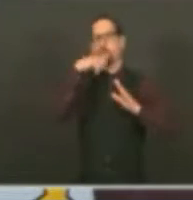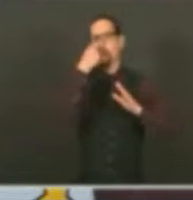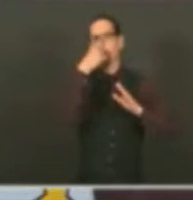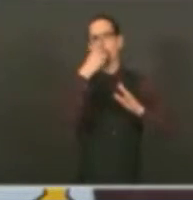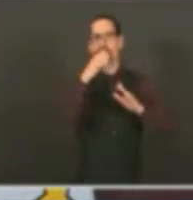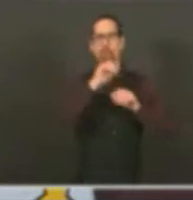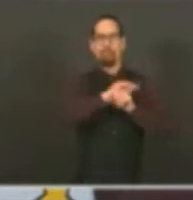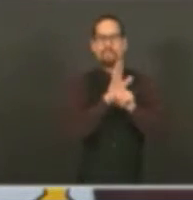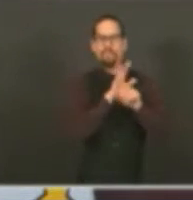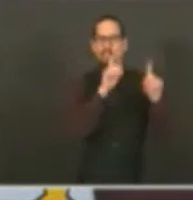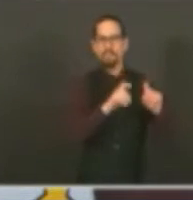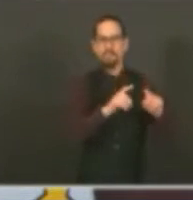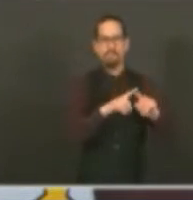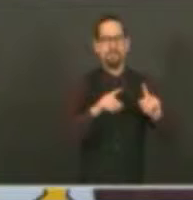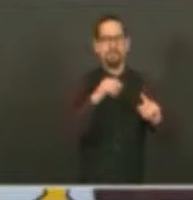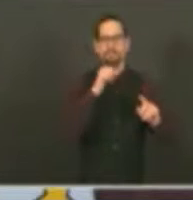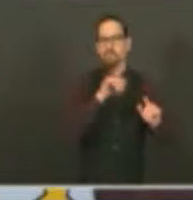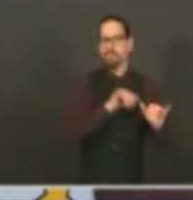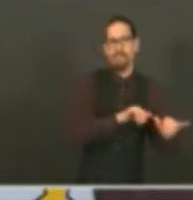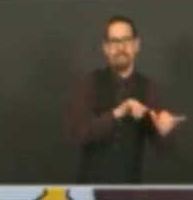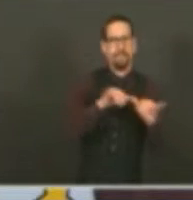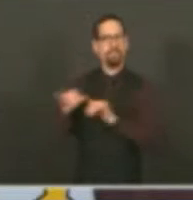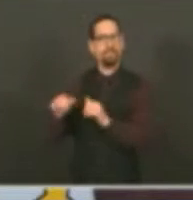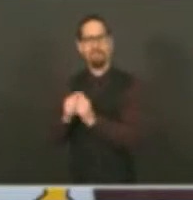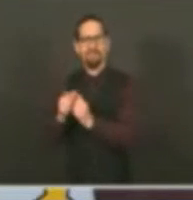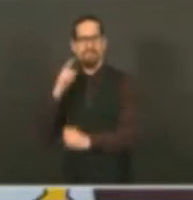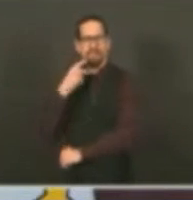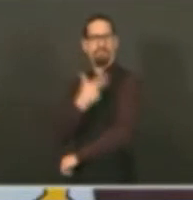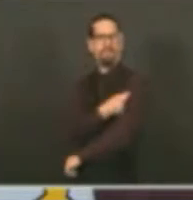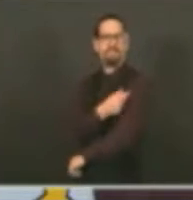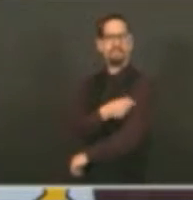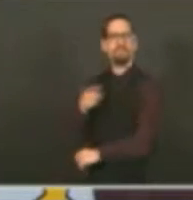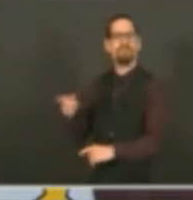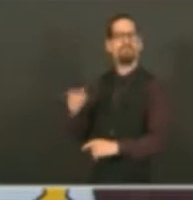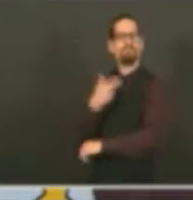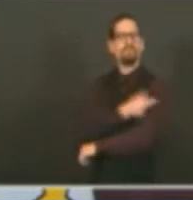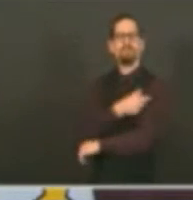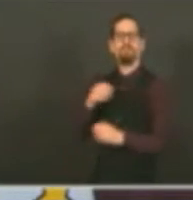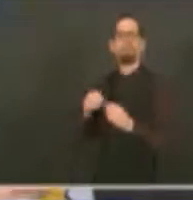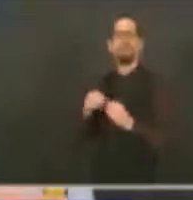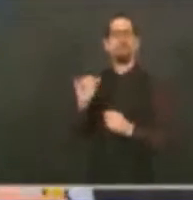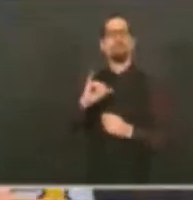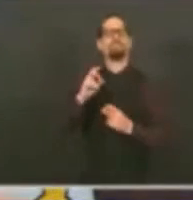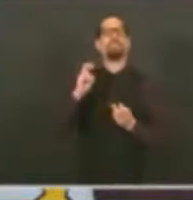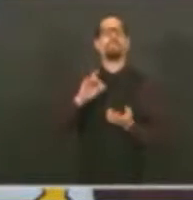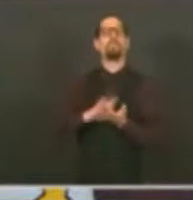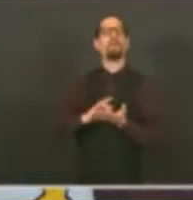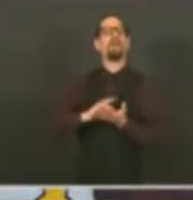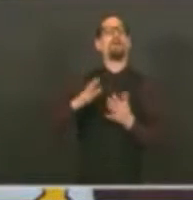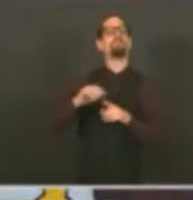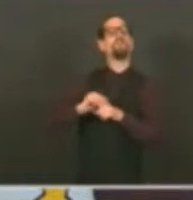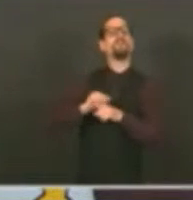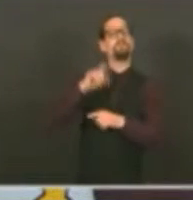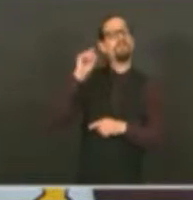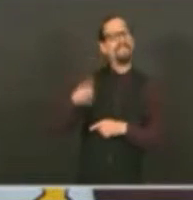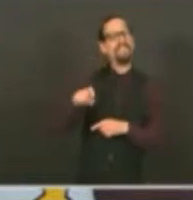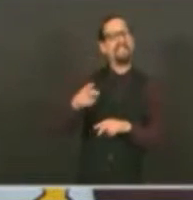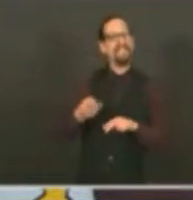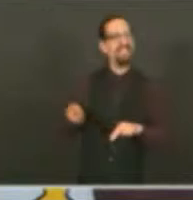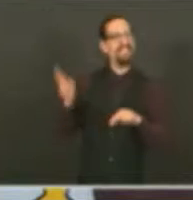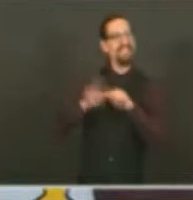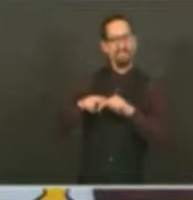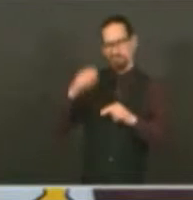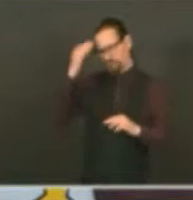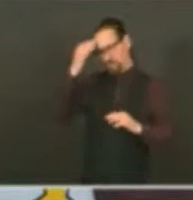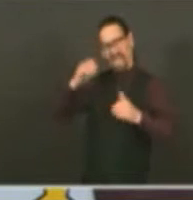administering vaccines, which tend to be additional healthcare trained people. So we're going to work with the healthcare system, and especially in the places where we're looking